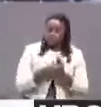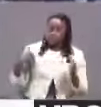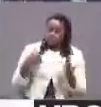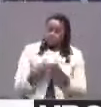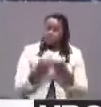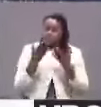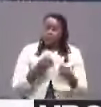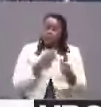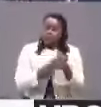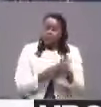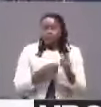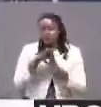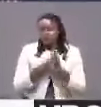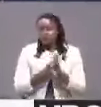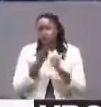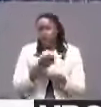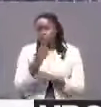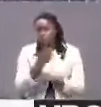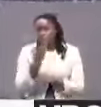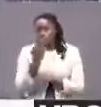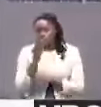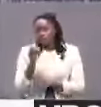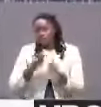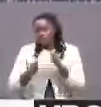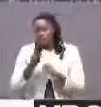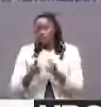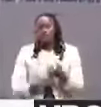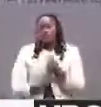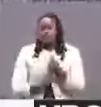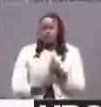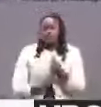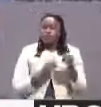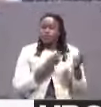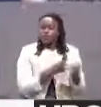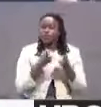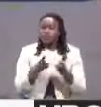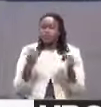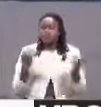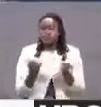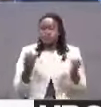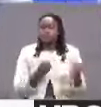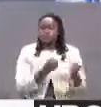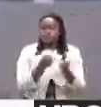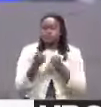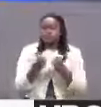such programs benefiting more than 130 recipients in an effort of strengthening